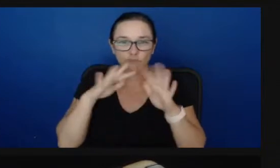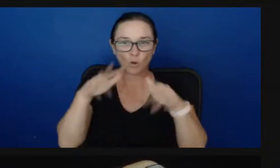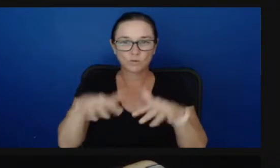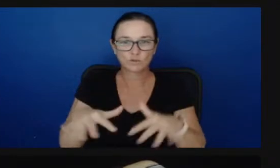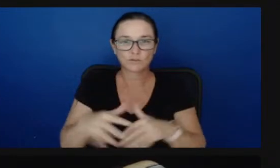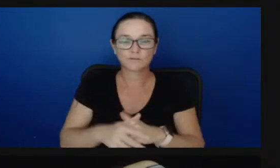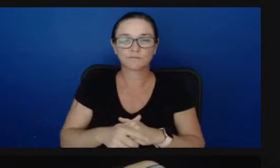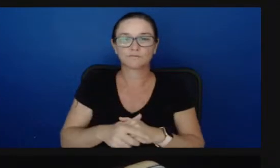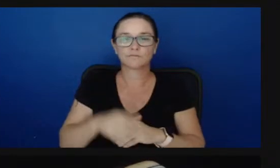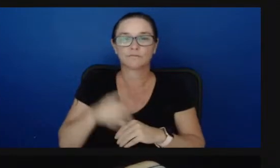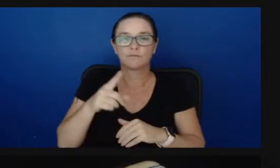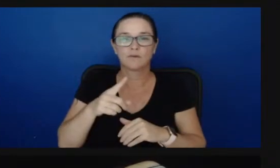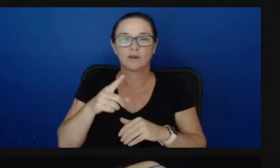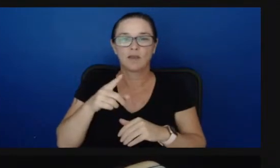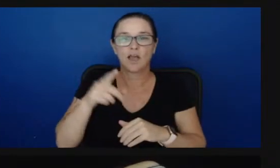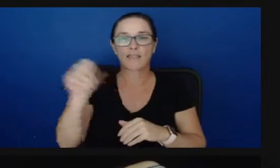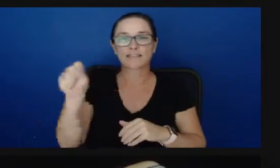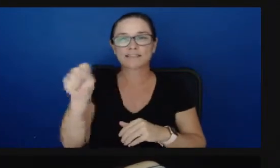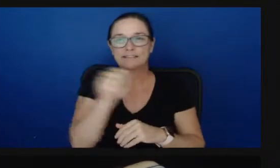up there on the south flank.